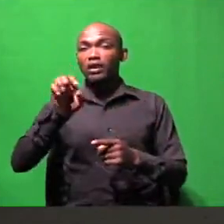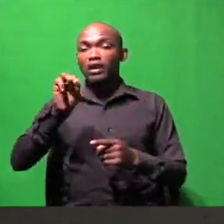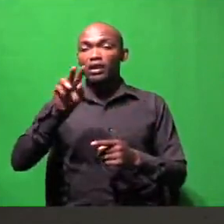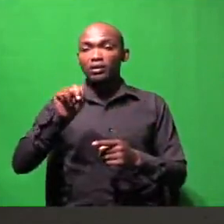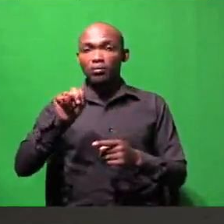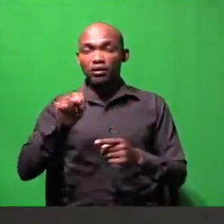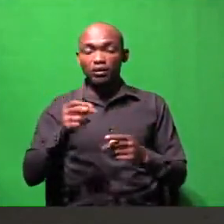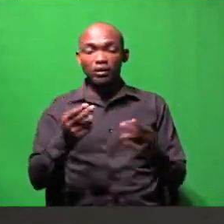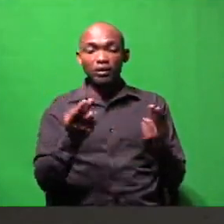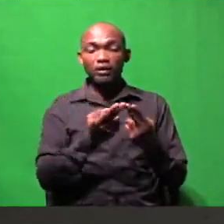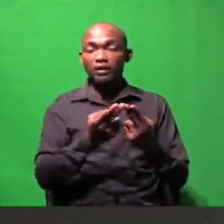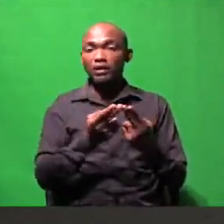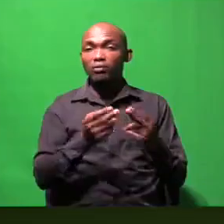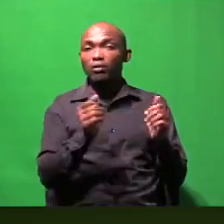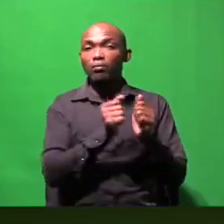same property, for example,